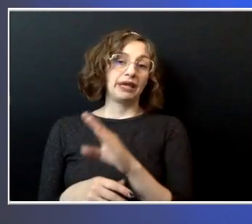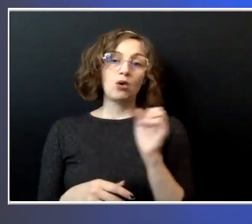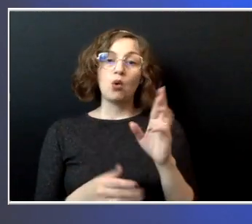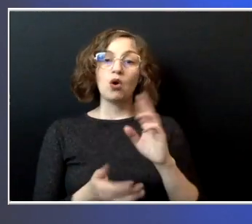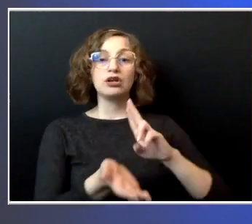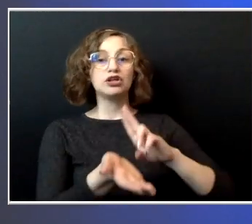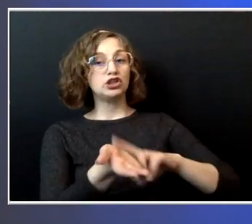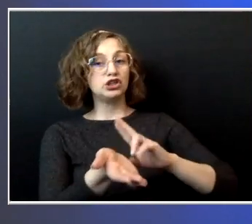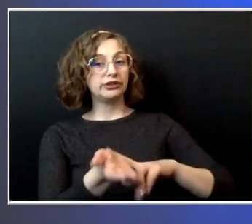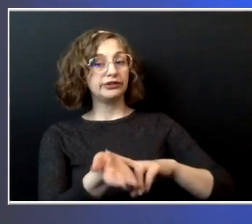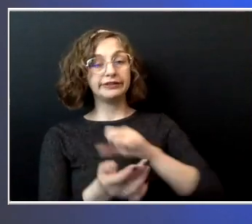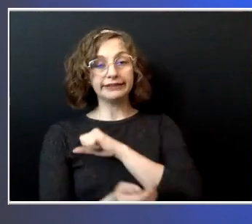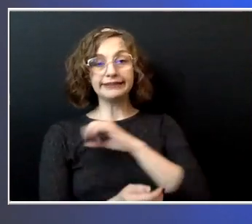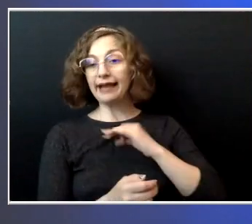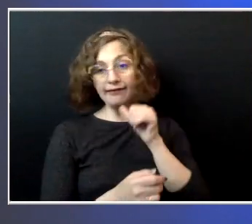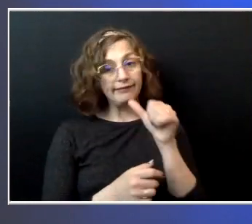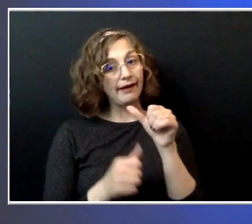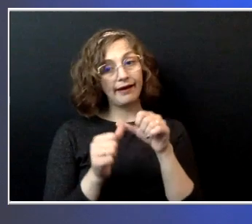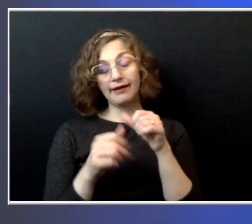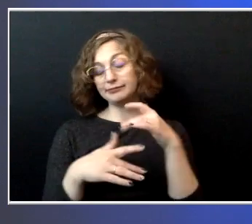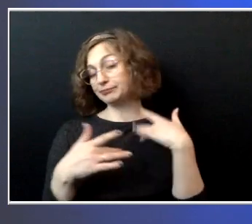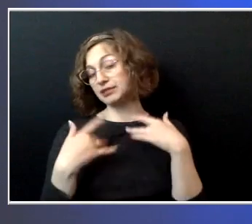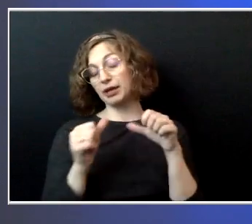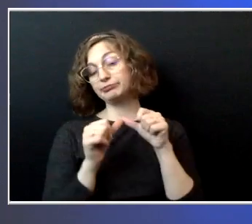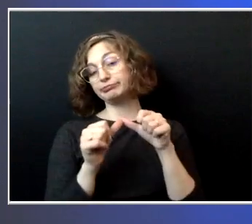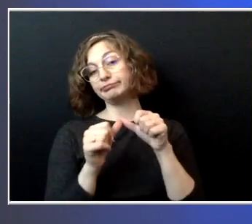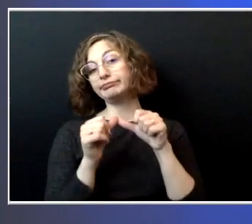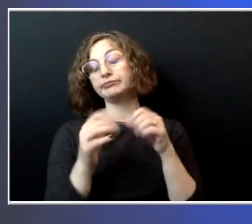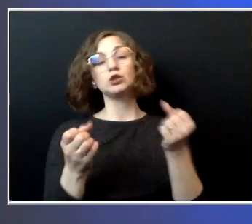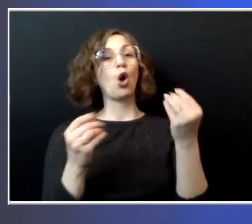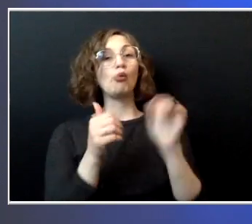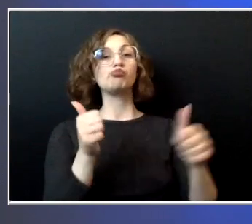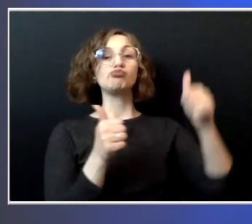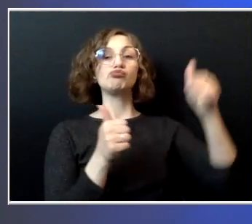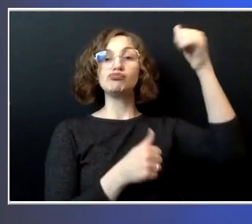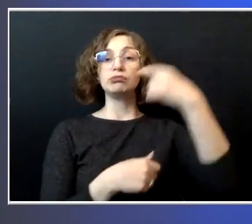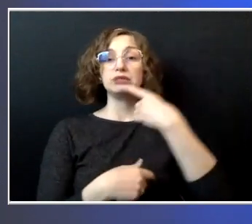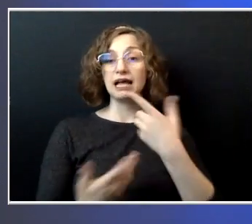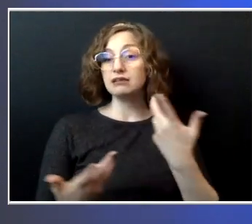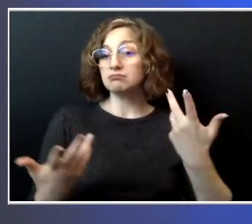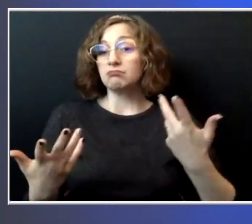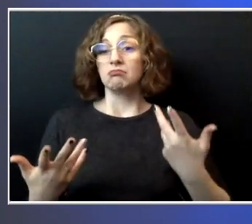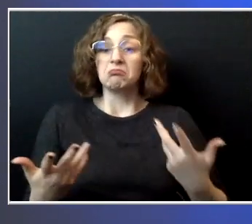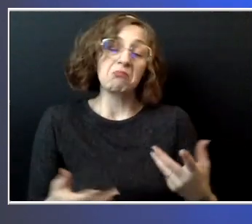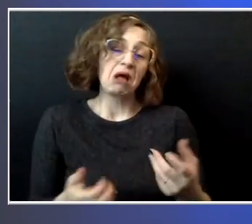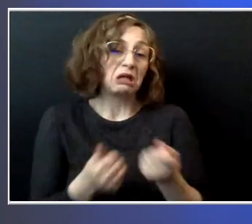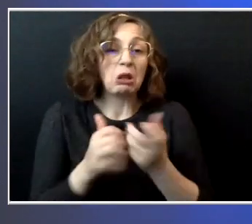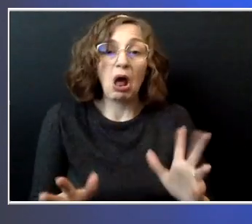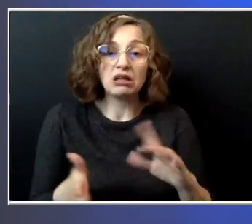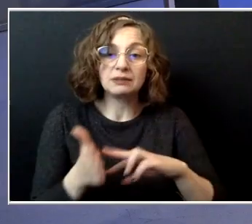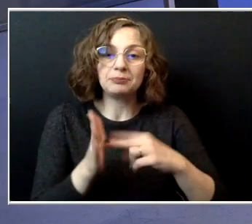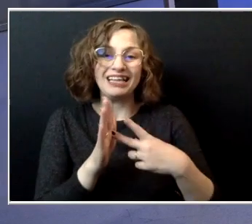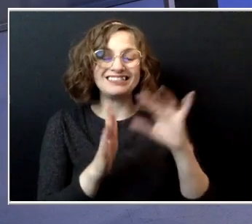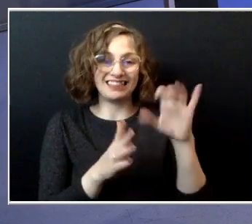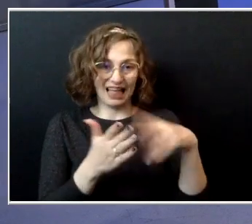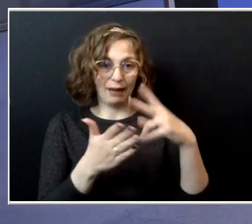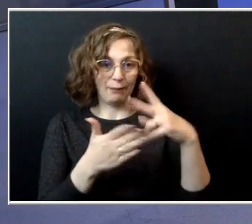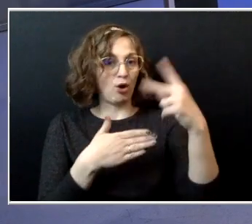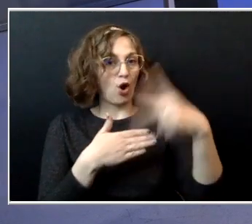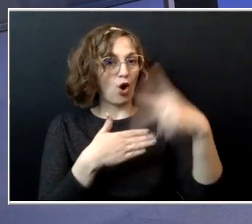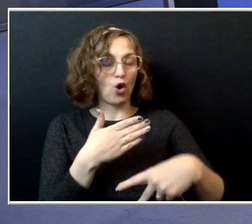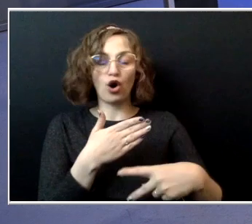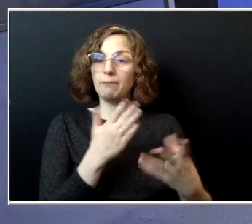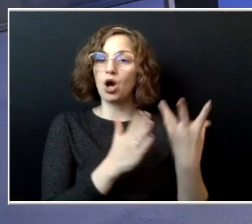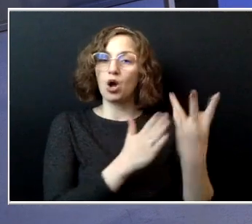it, and you have an administrator who says it's a loss leader, it disappears, unfortunately. And I'm just thinking, Dr. Winneke,